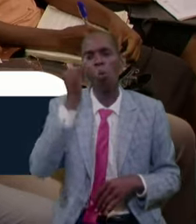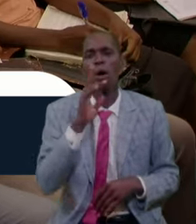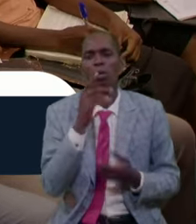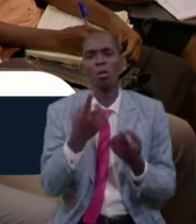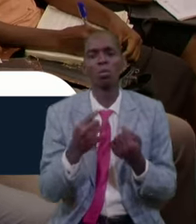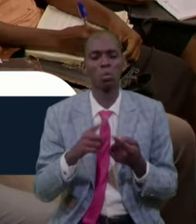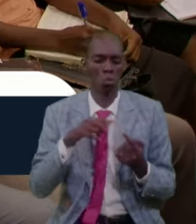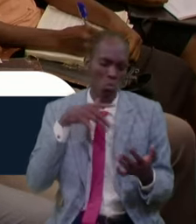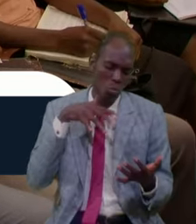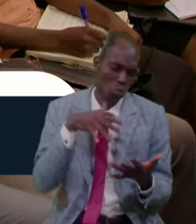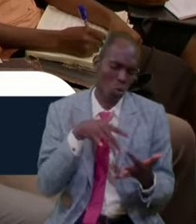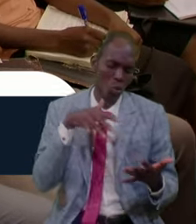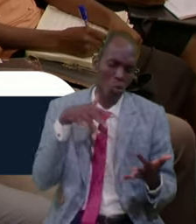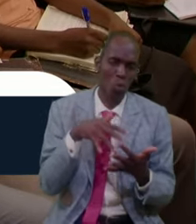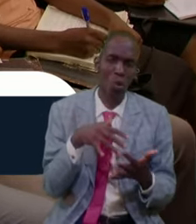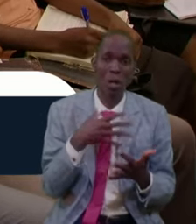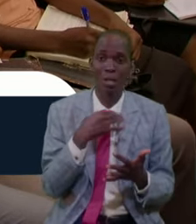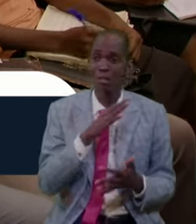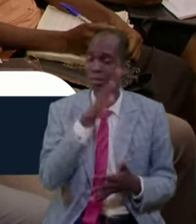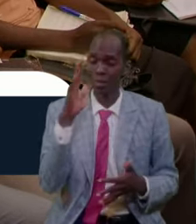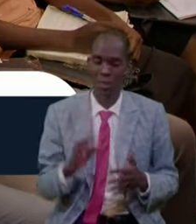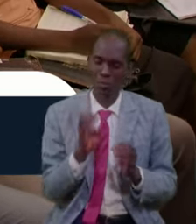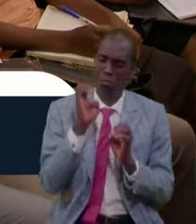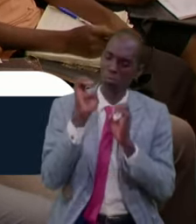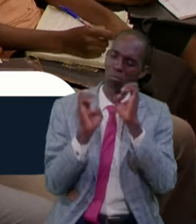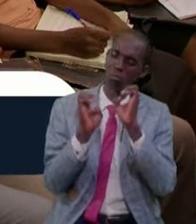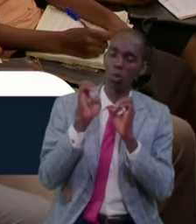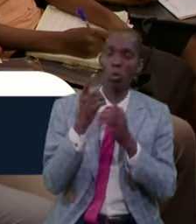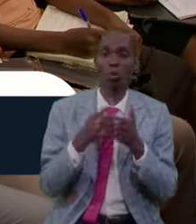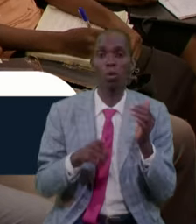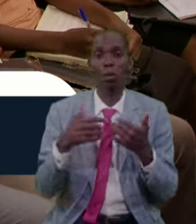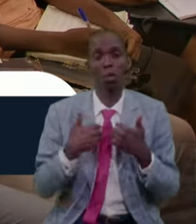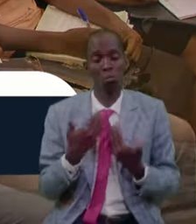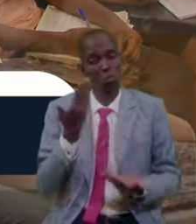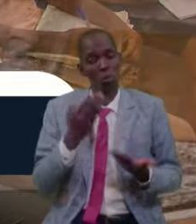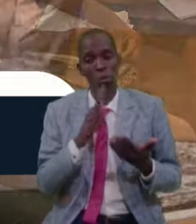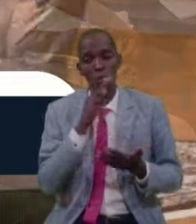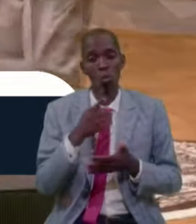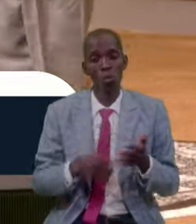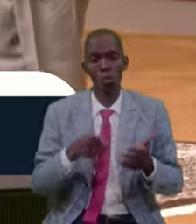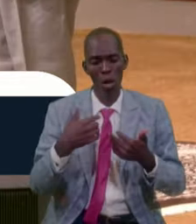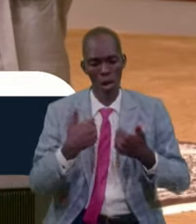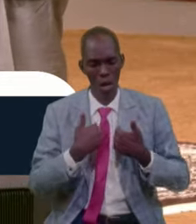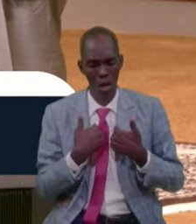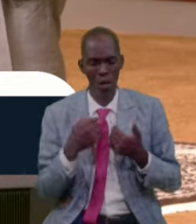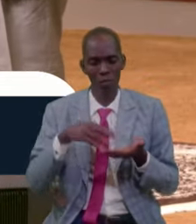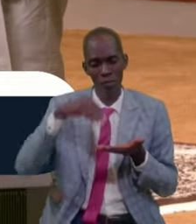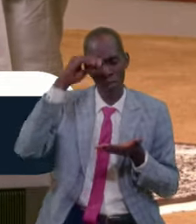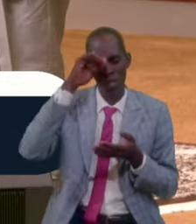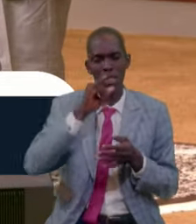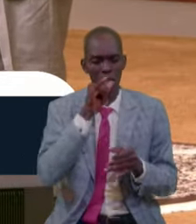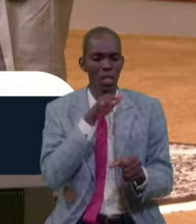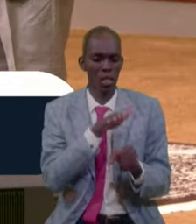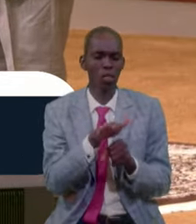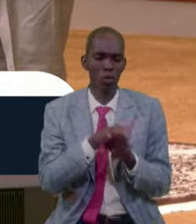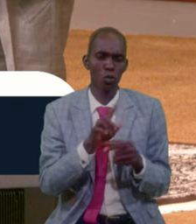of God and never evaluate what you have? Whether what you have is enough to enter